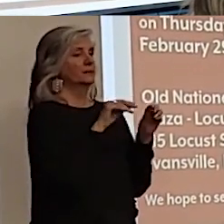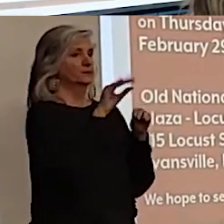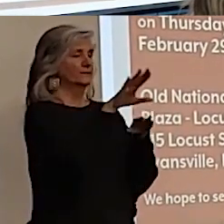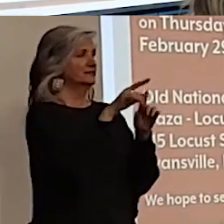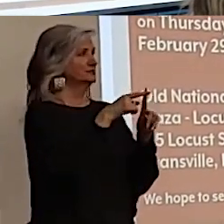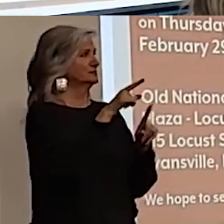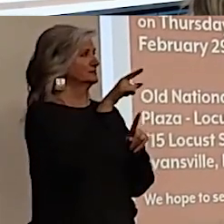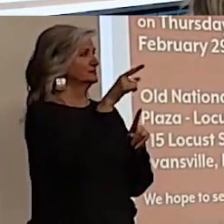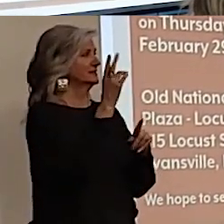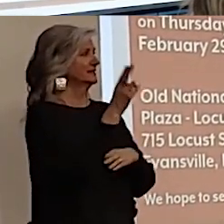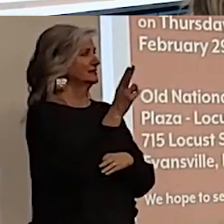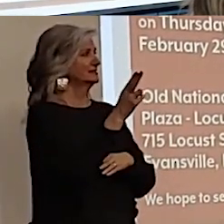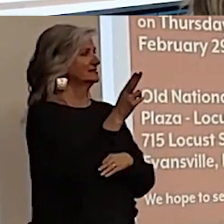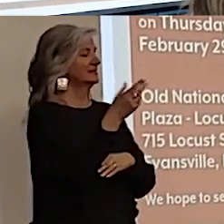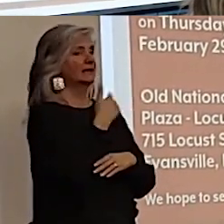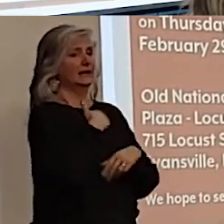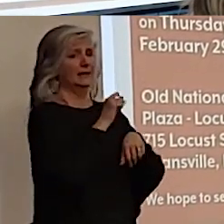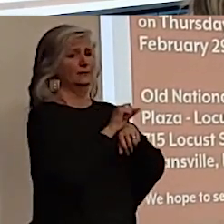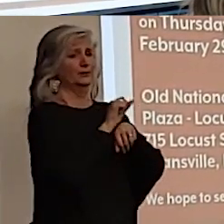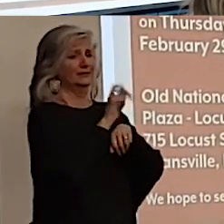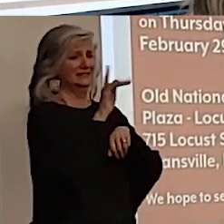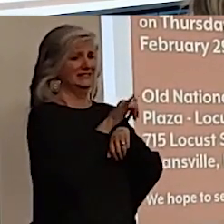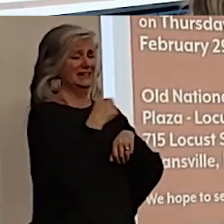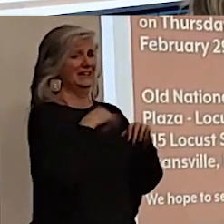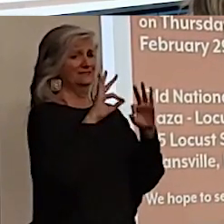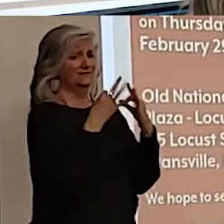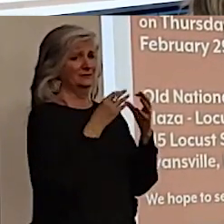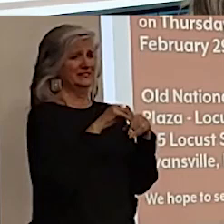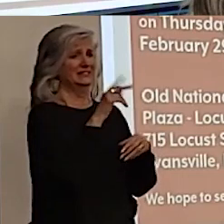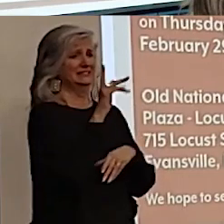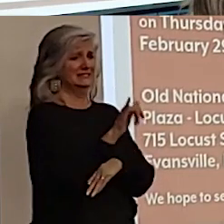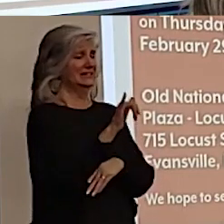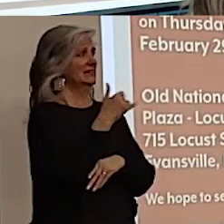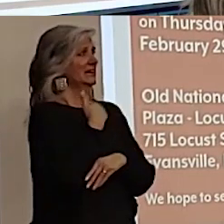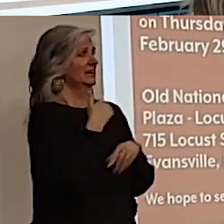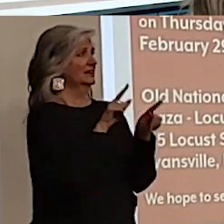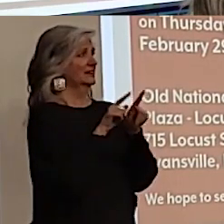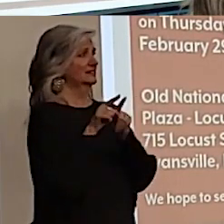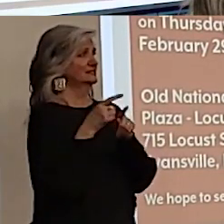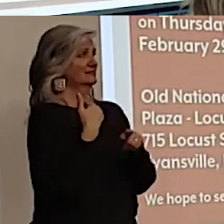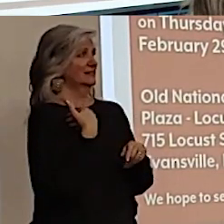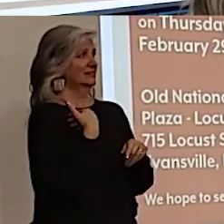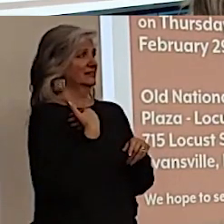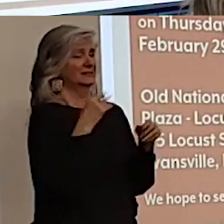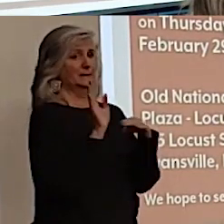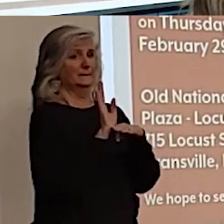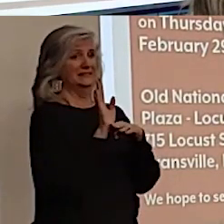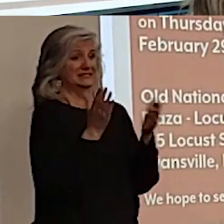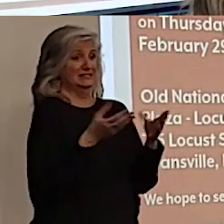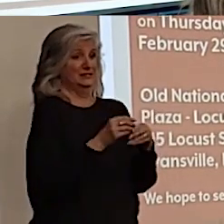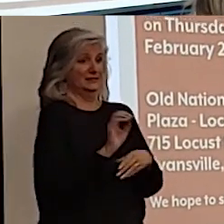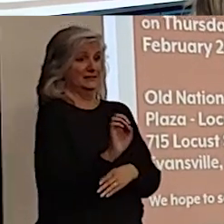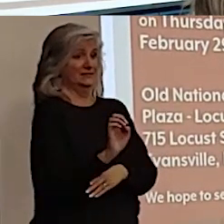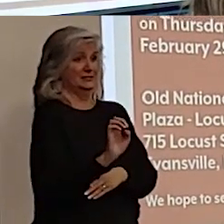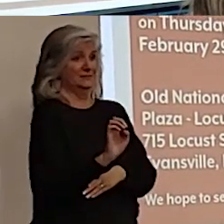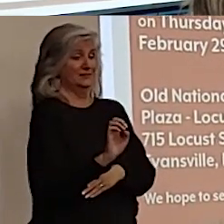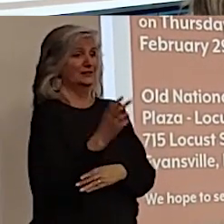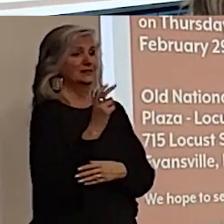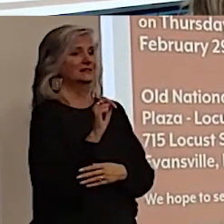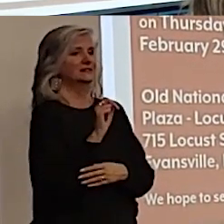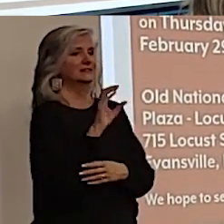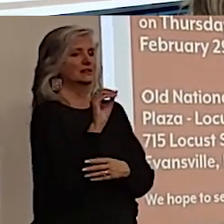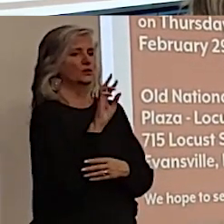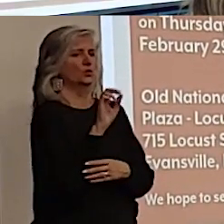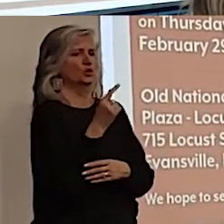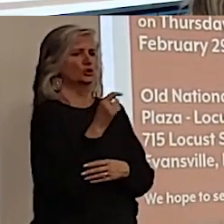Henderson. I work in Kentucky. I have family in Kentucky, and I also had a business here in Evansville, and then there was the